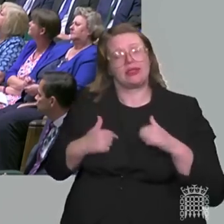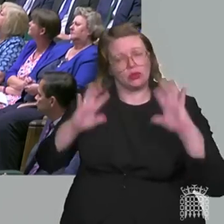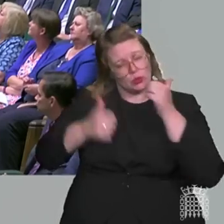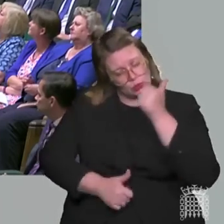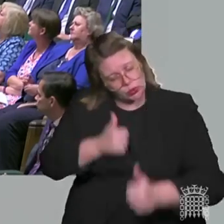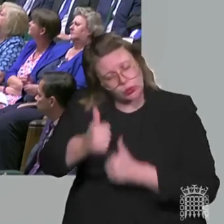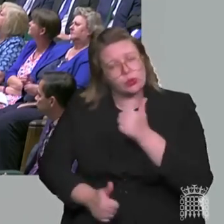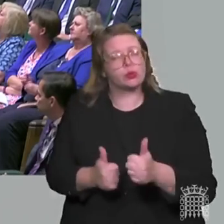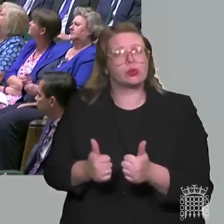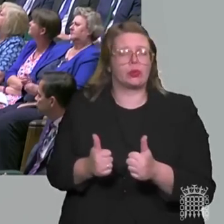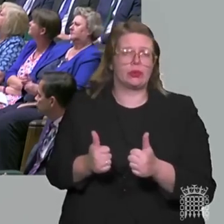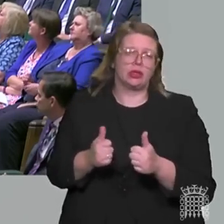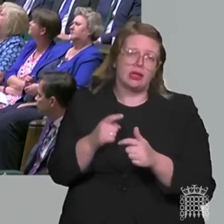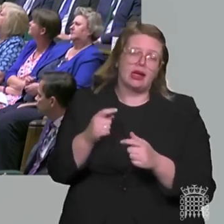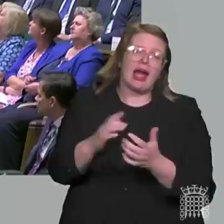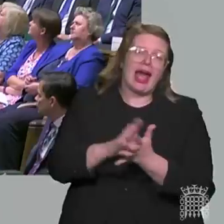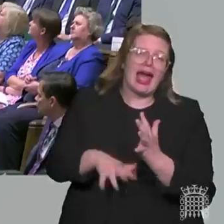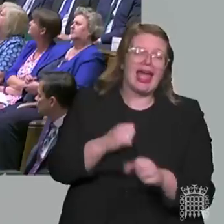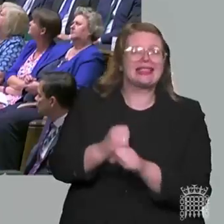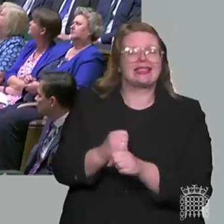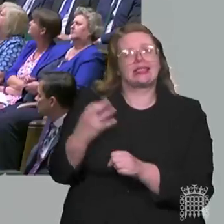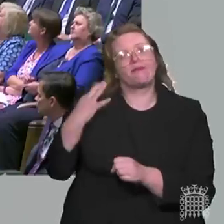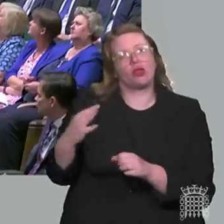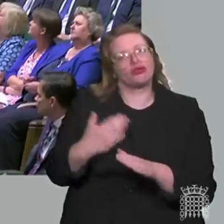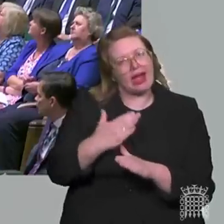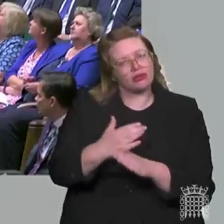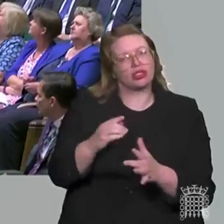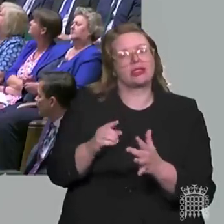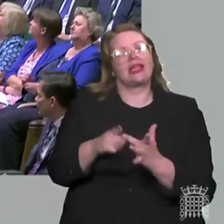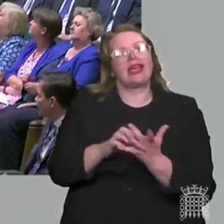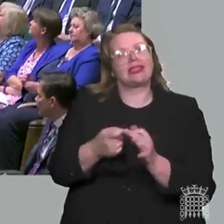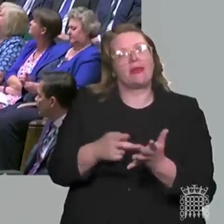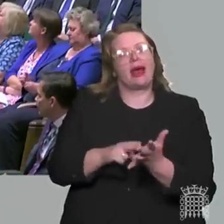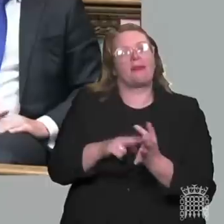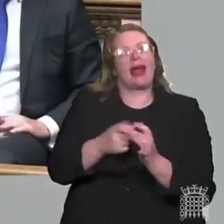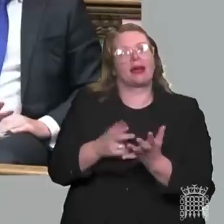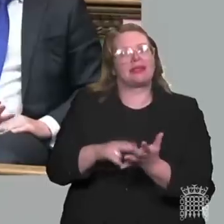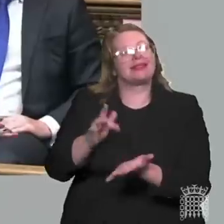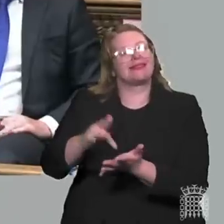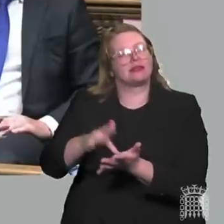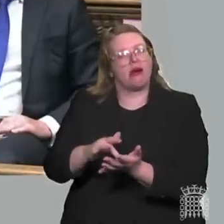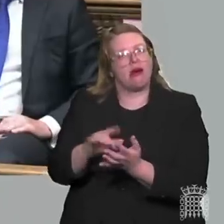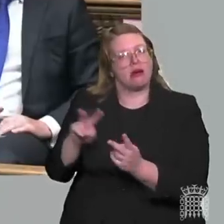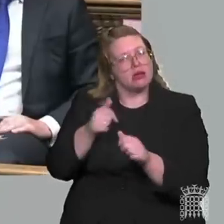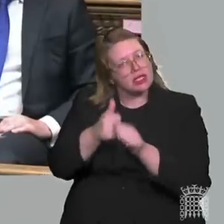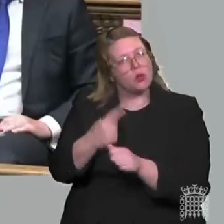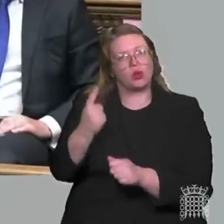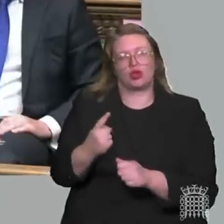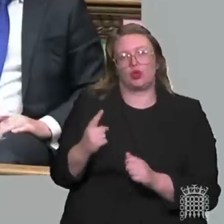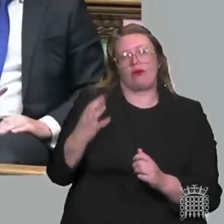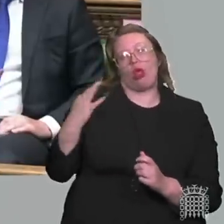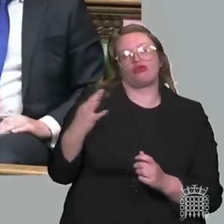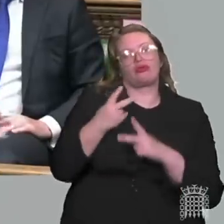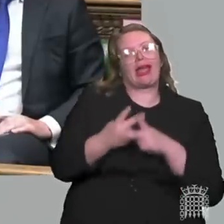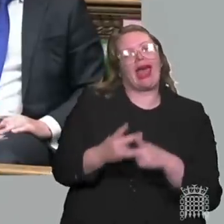congratulate Hastings Voluntary Action and the Isabel Blackman Centre in receiving local care for the Carers Awards for their support of unpaid carers in our